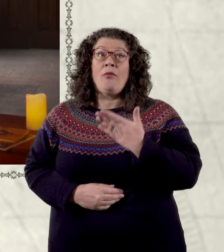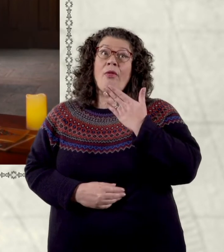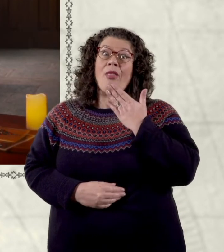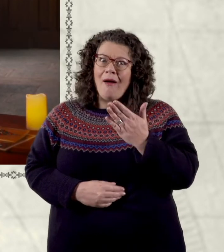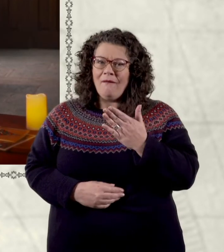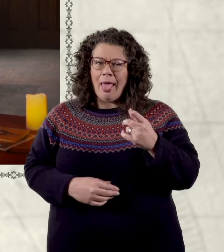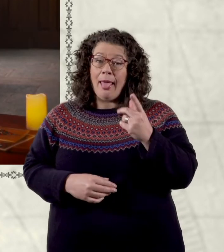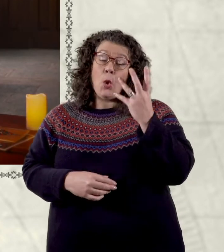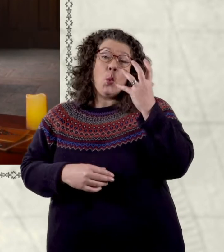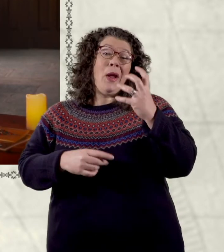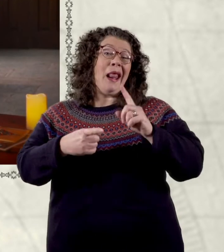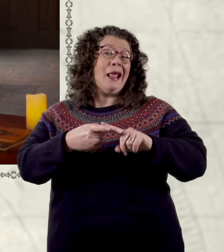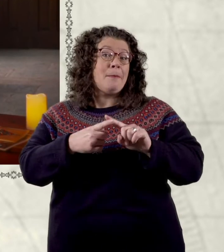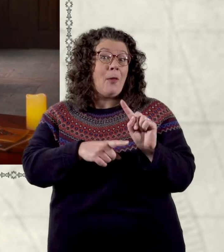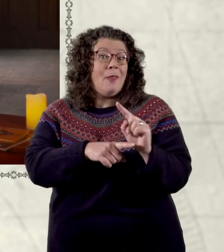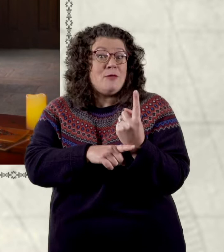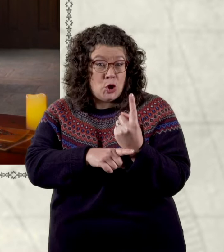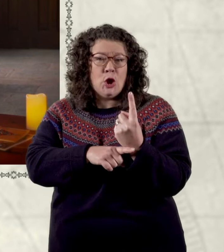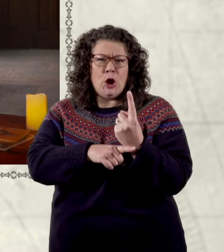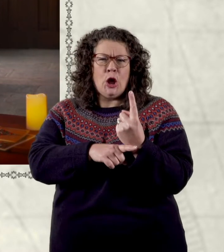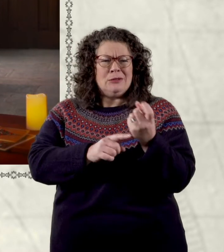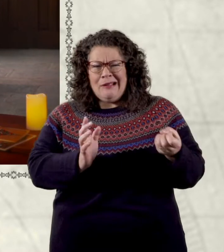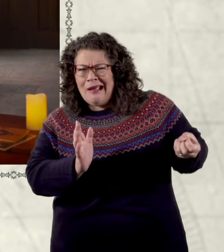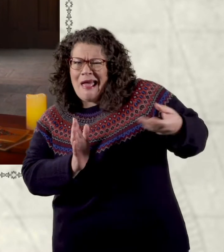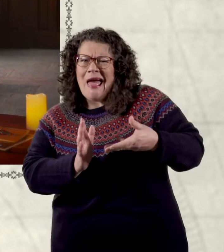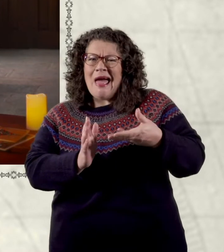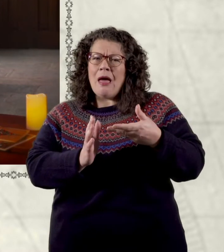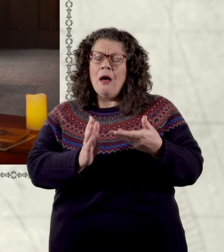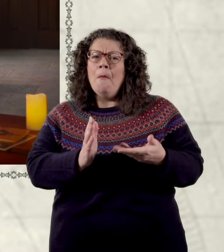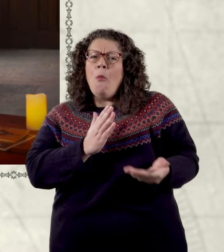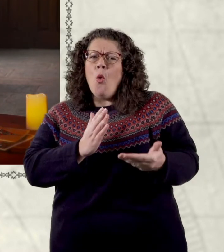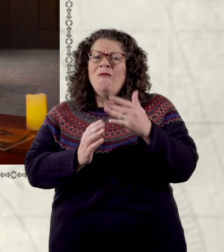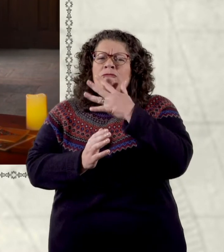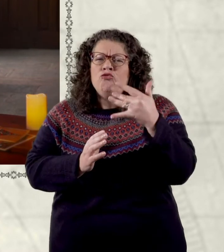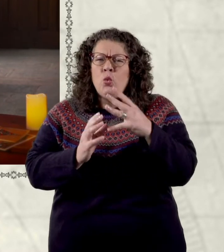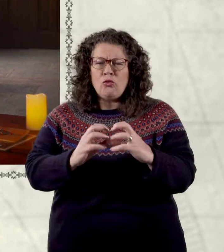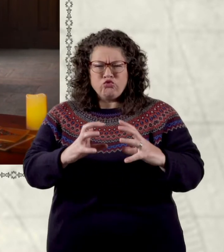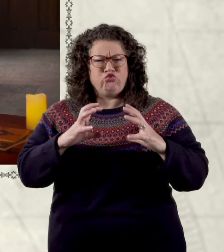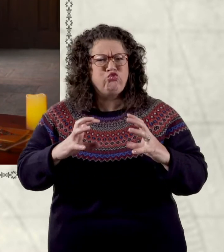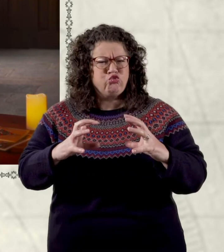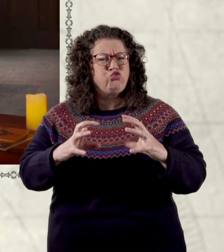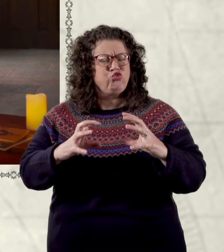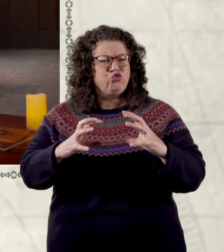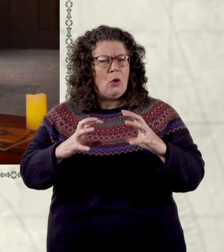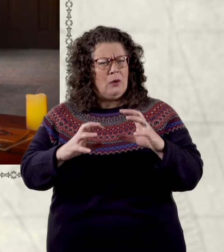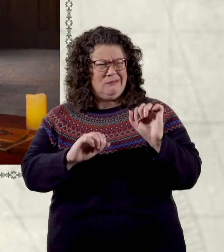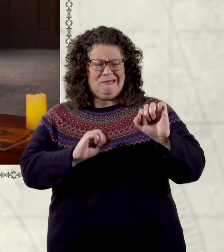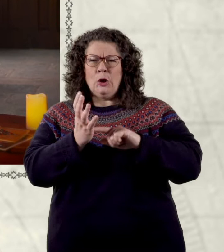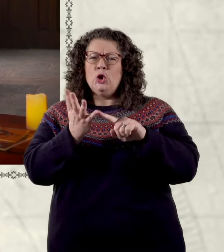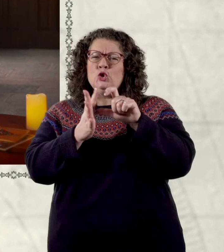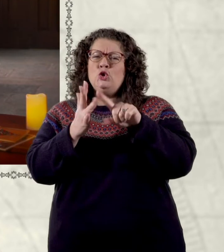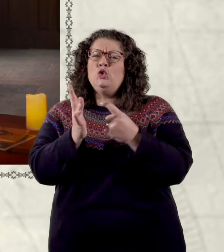Thankfully, Queen Elizabeth I thickened it with more fruit, one of the tasty Tudor